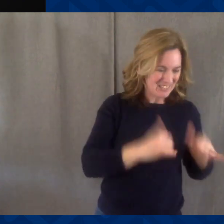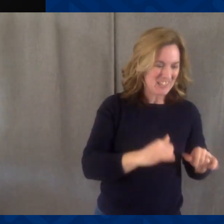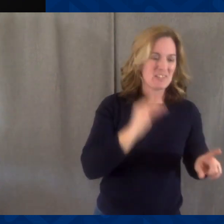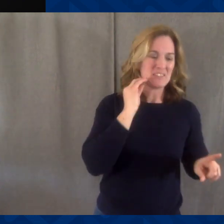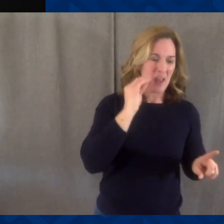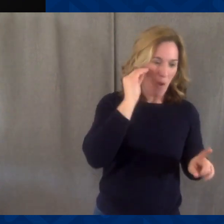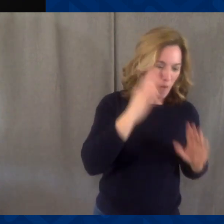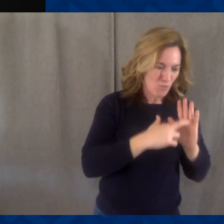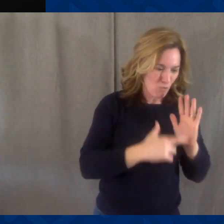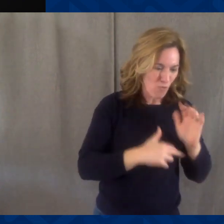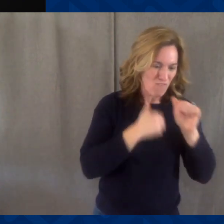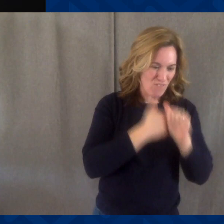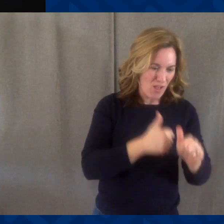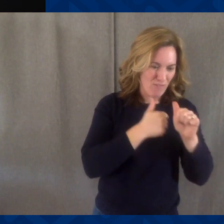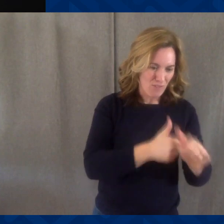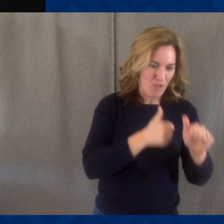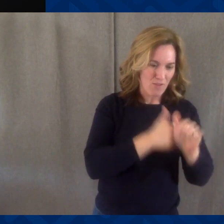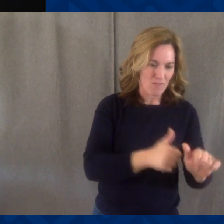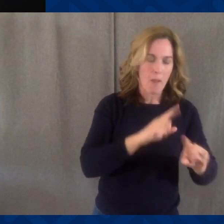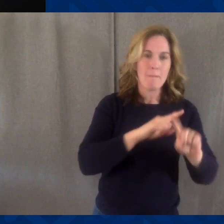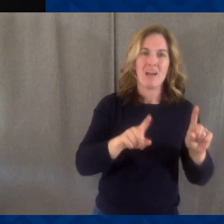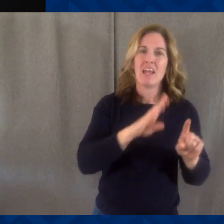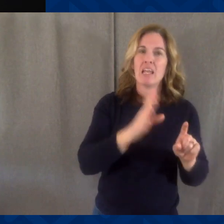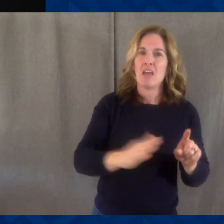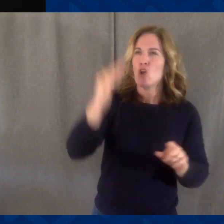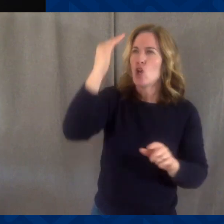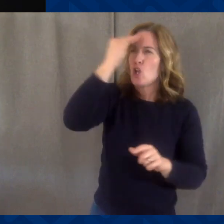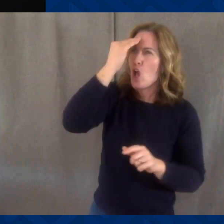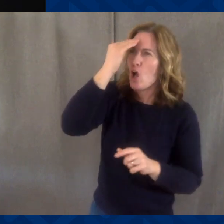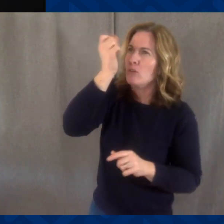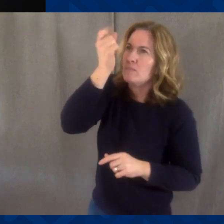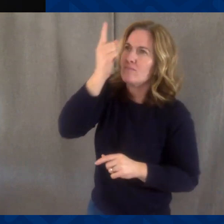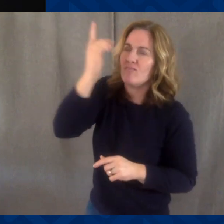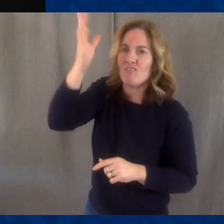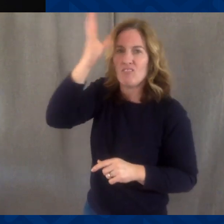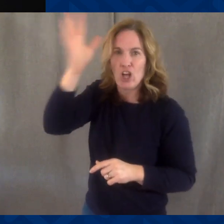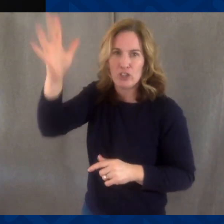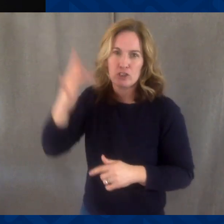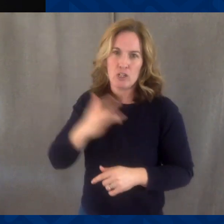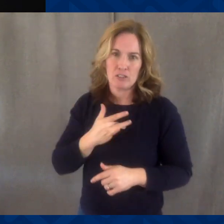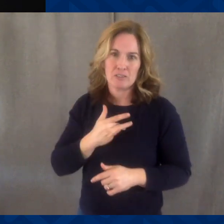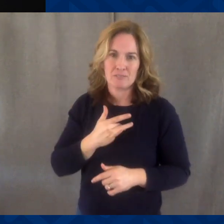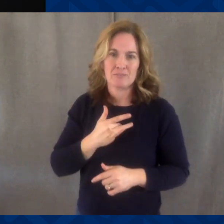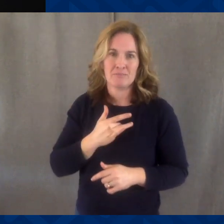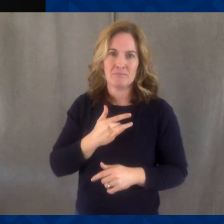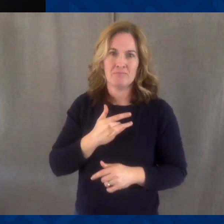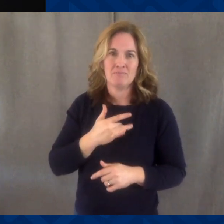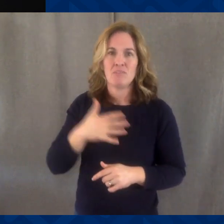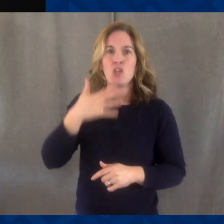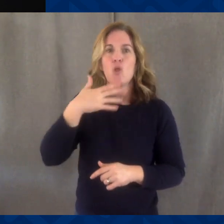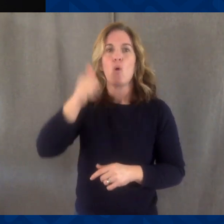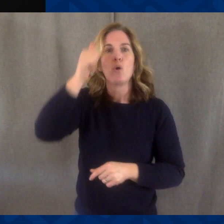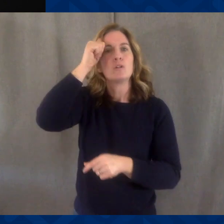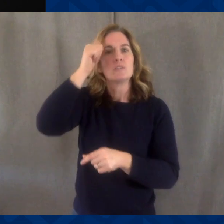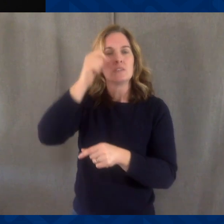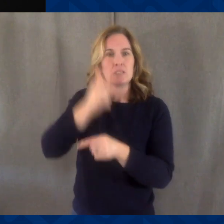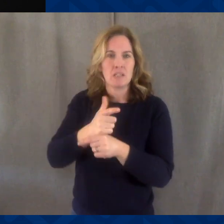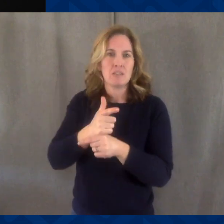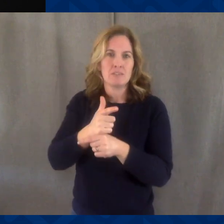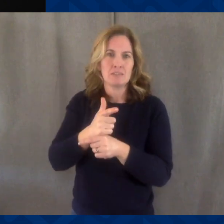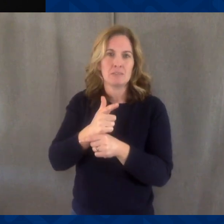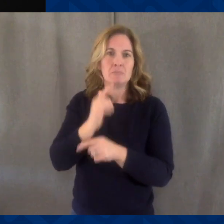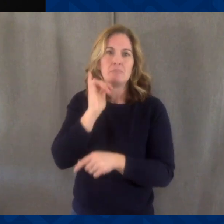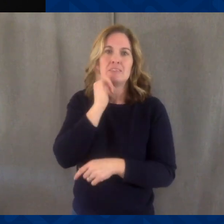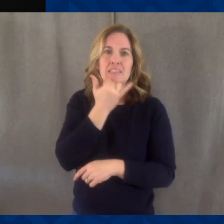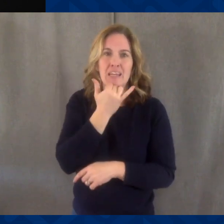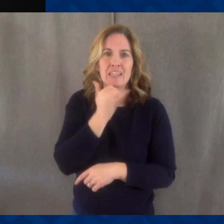with the Father. You see, the older son's mistake was that he spent his whole life trying